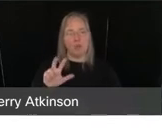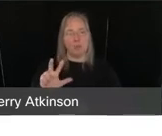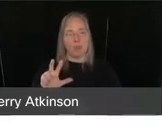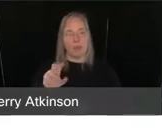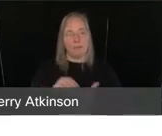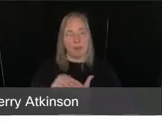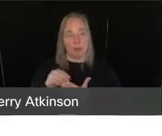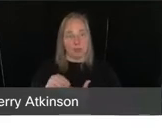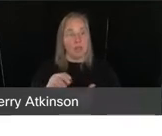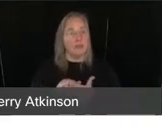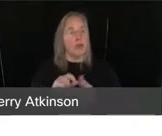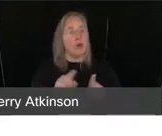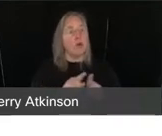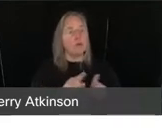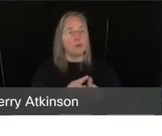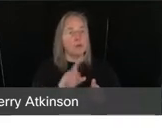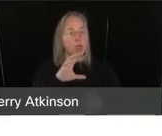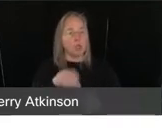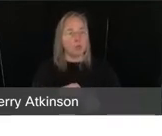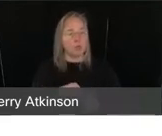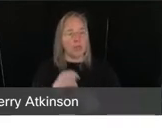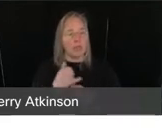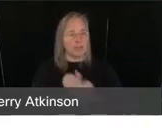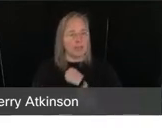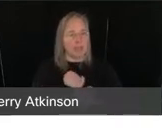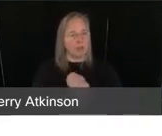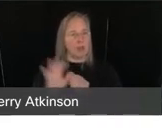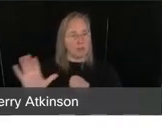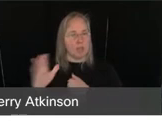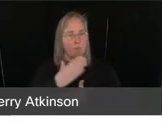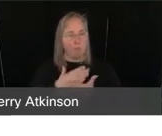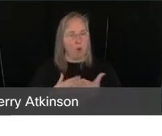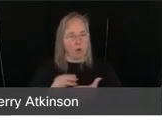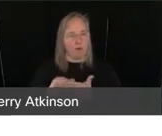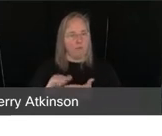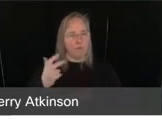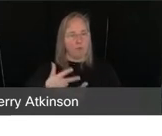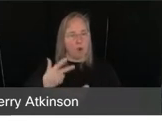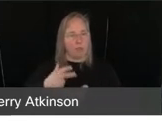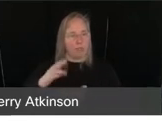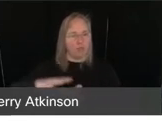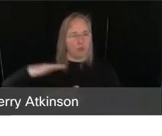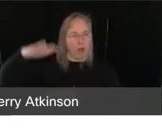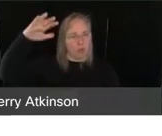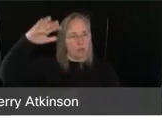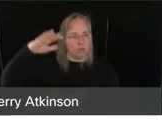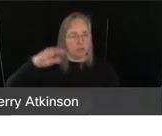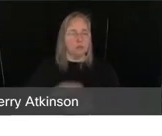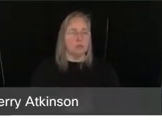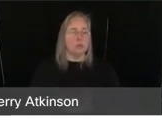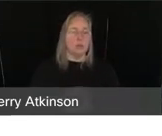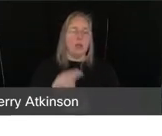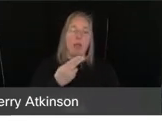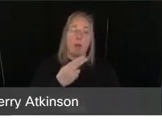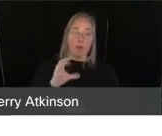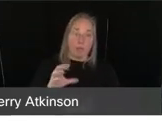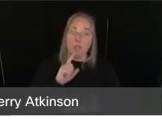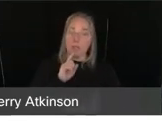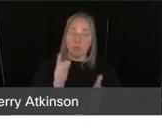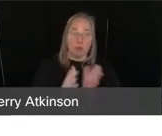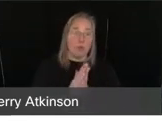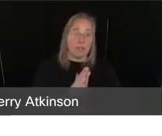which also includes the county's portion of the parking garage. Howard County is requesting